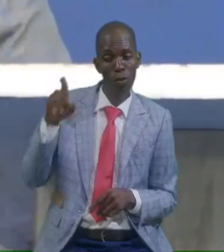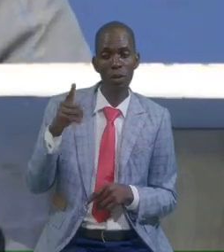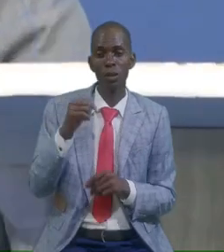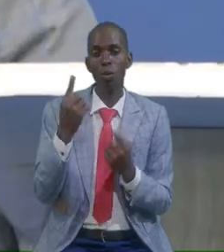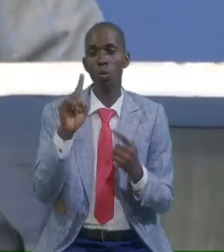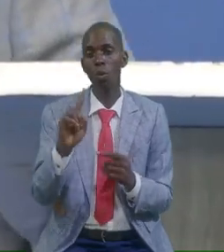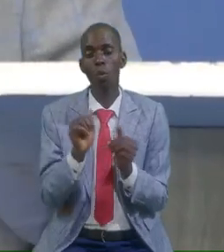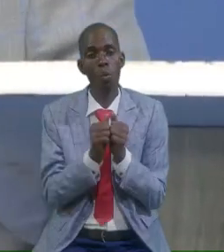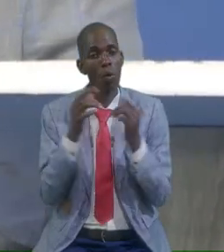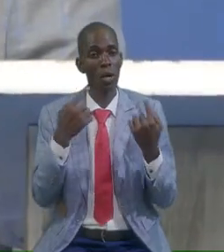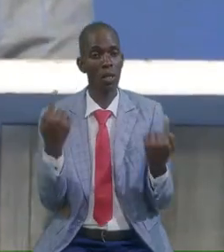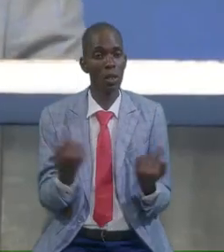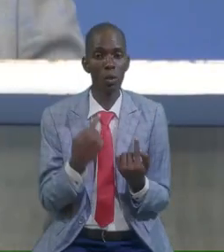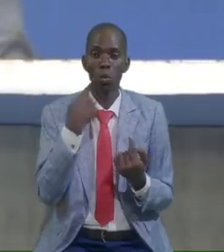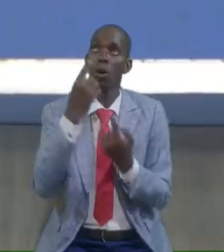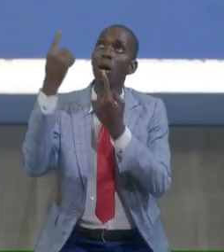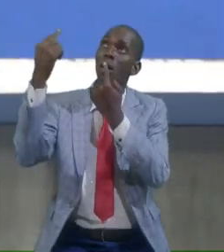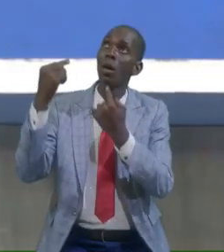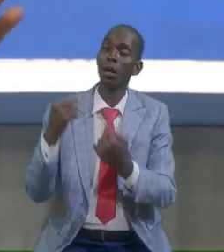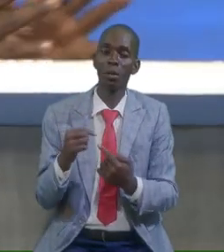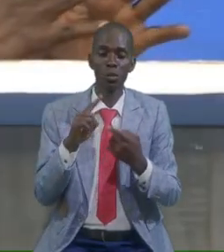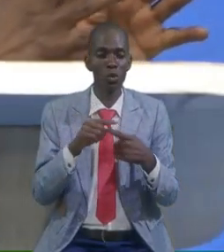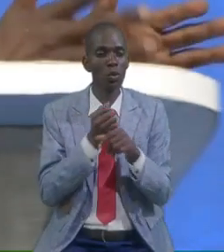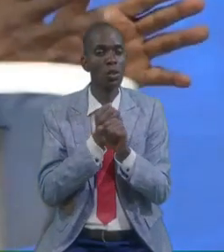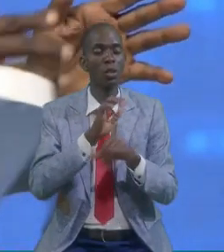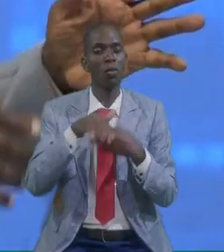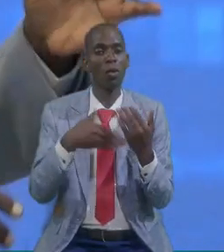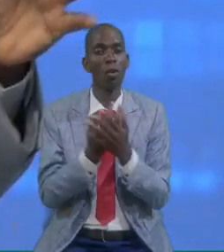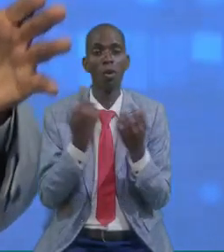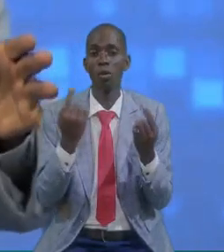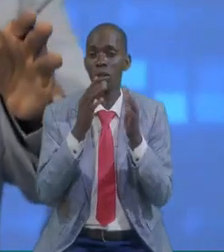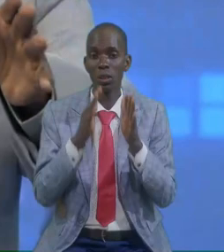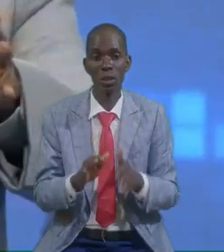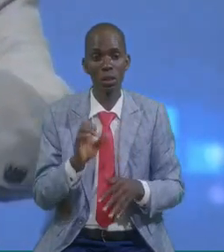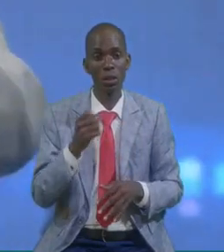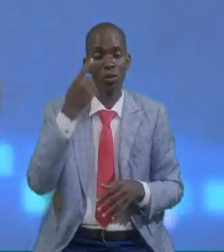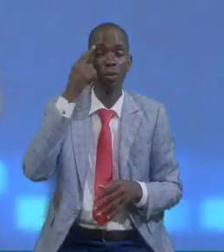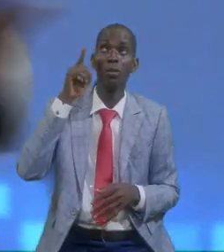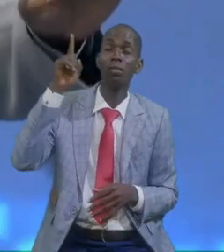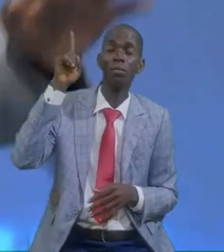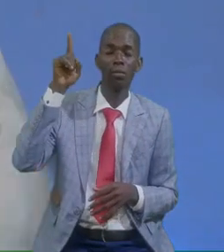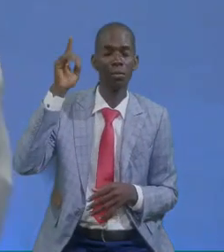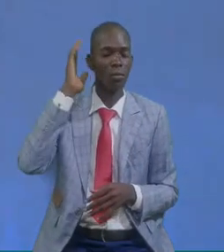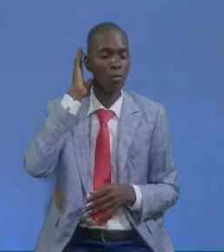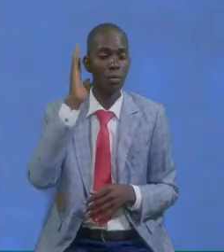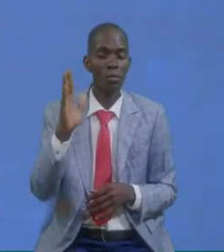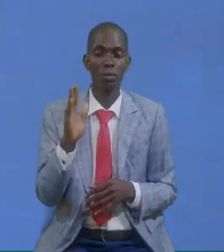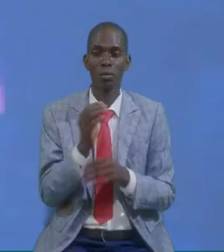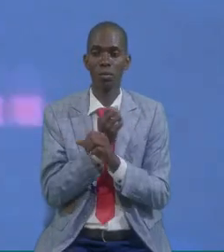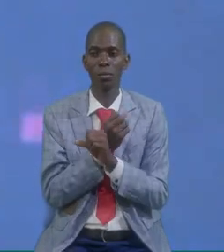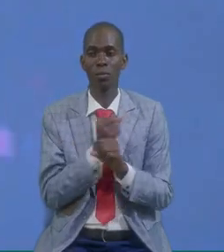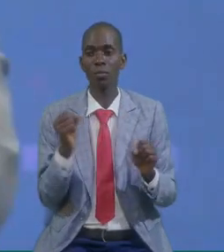who came to save all sinners, for he shall save